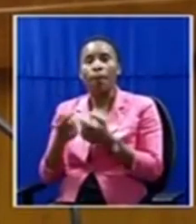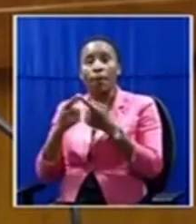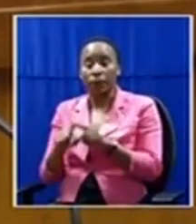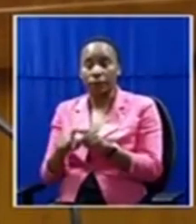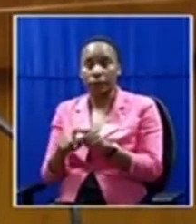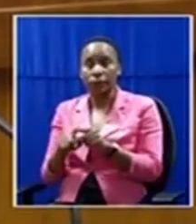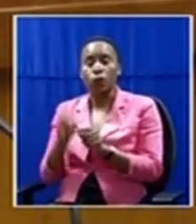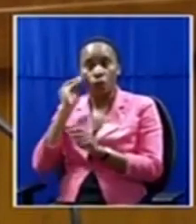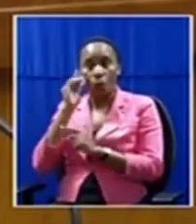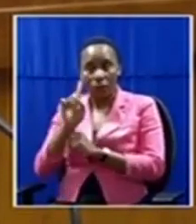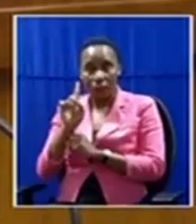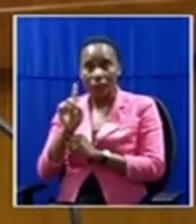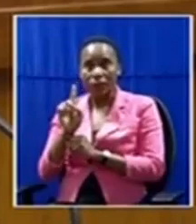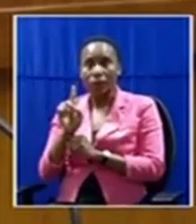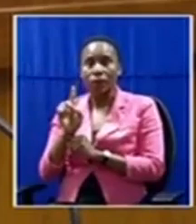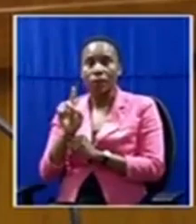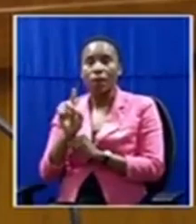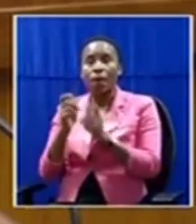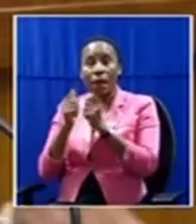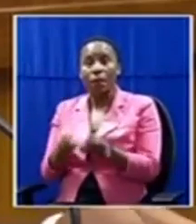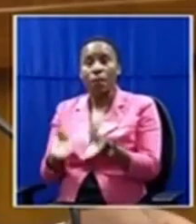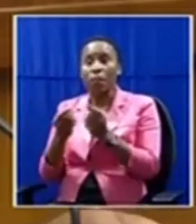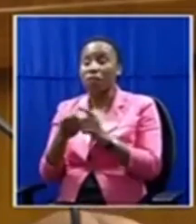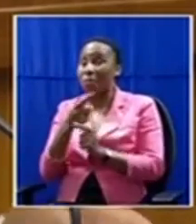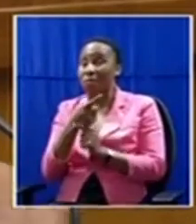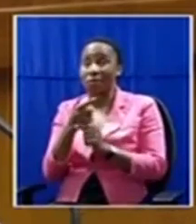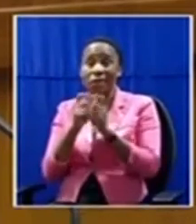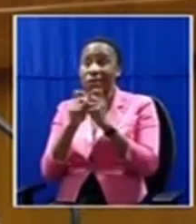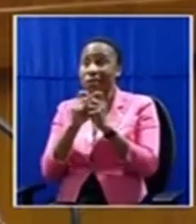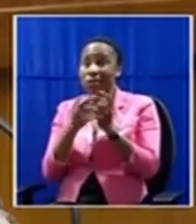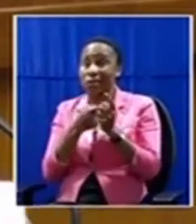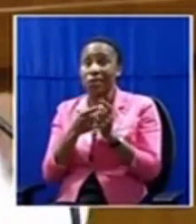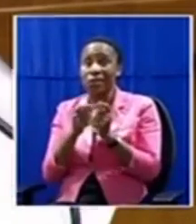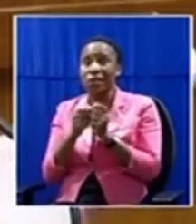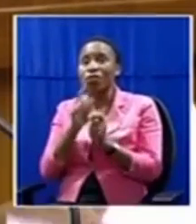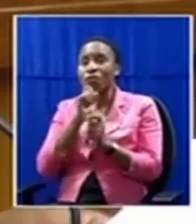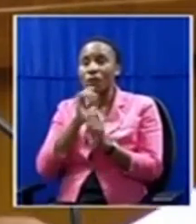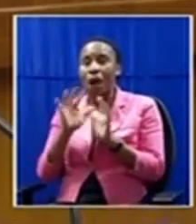But we know that what money we get from the fiscus, we use very well.